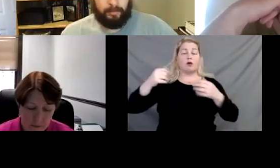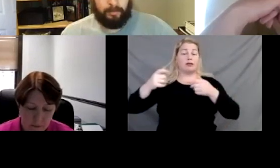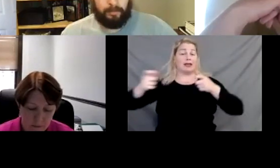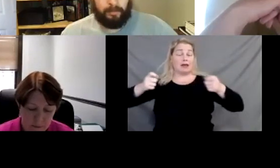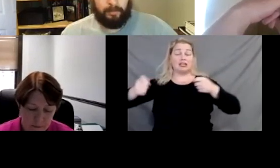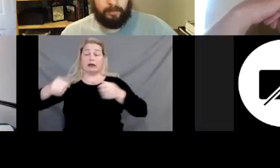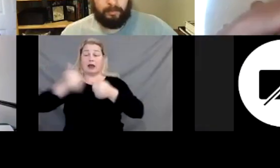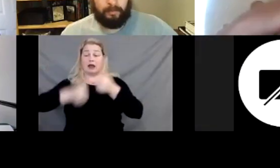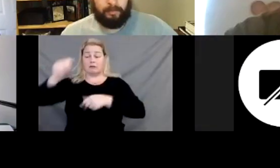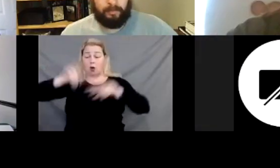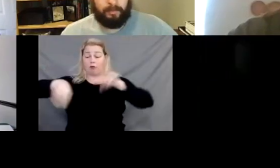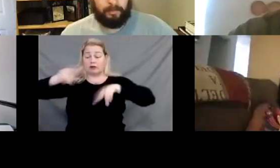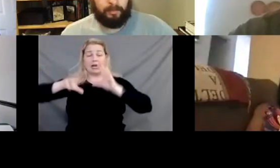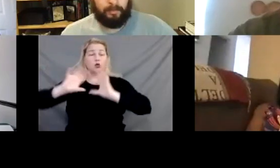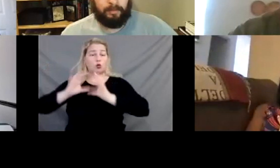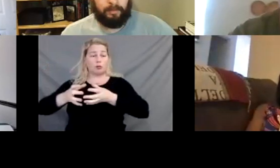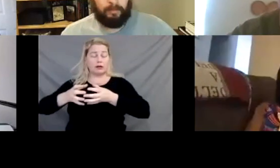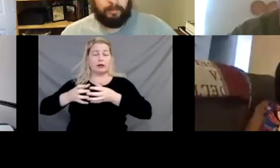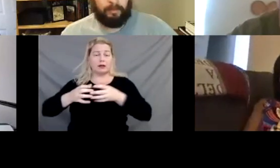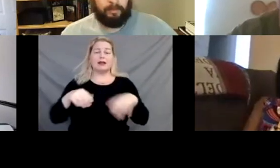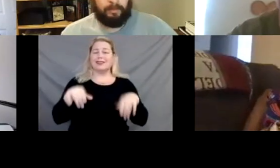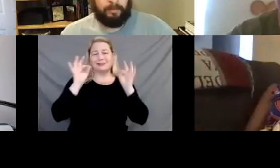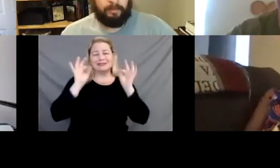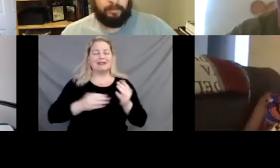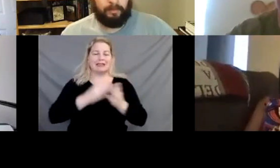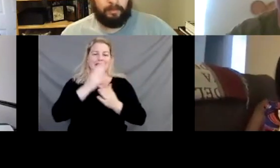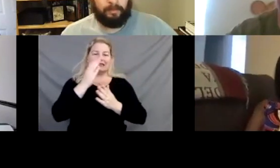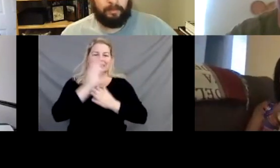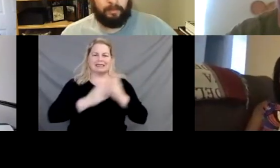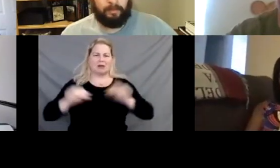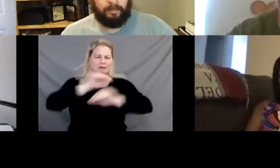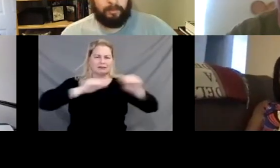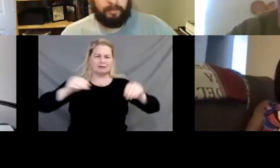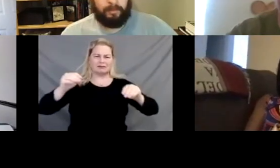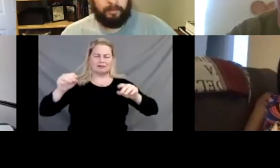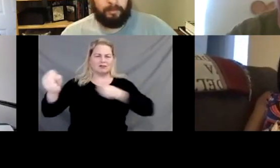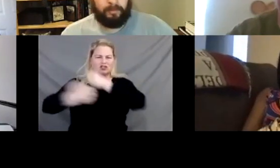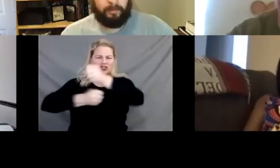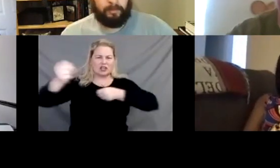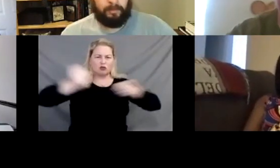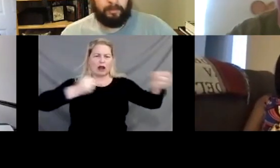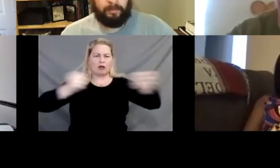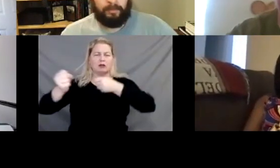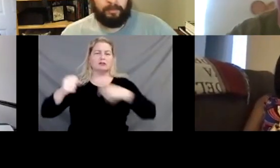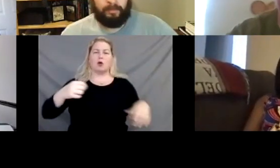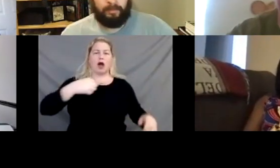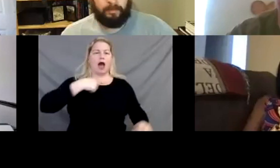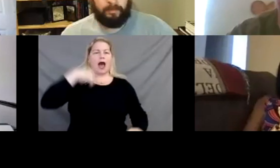was before. I mean, there's definitely some moving around here. I think Mayor Jones has a response here.